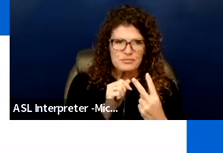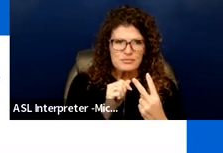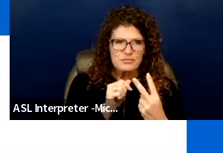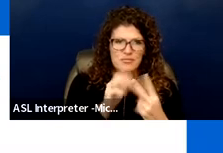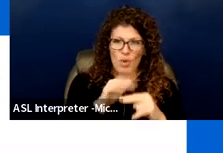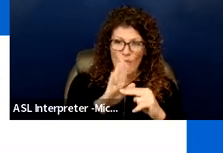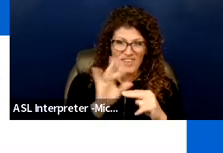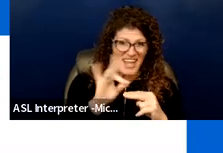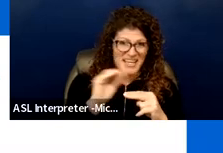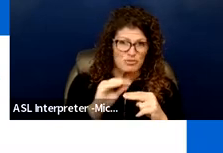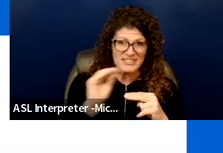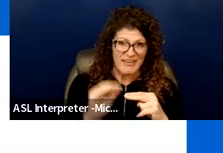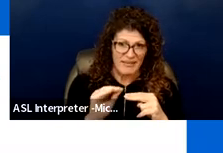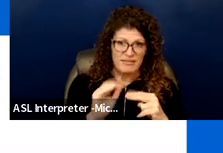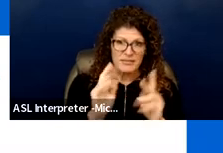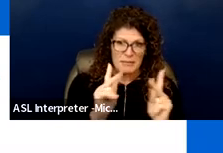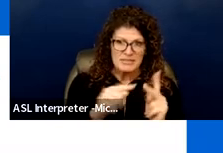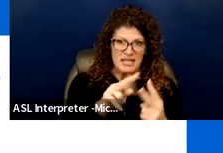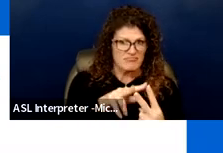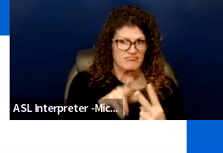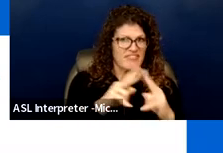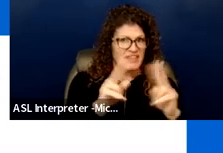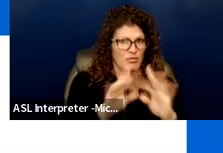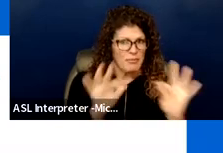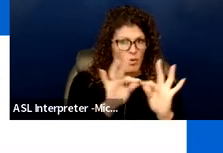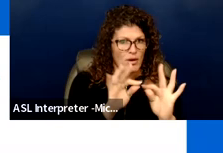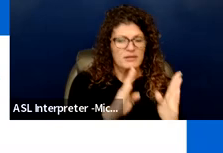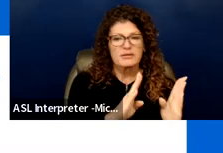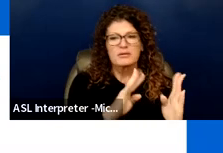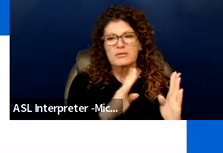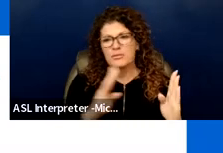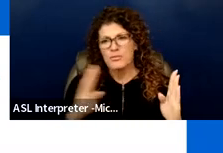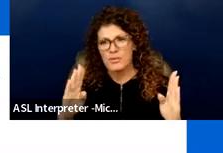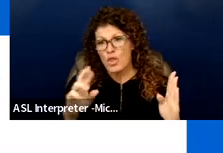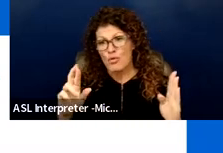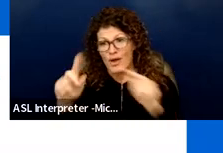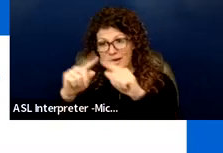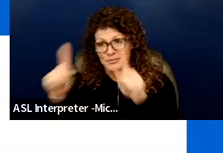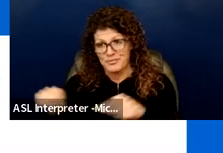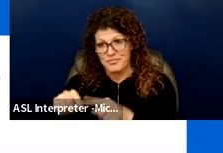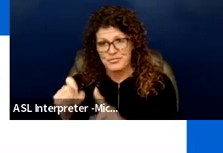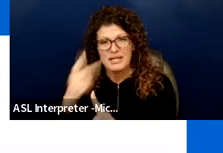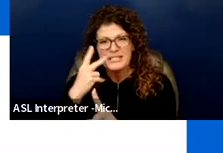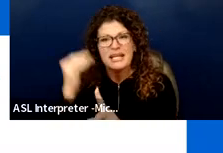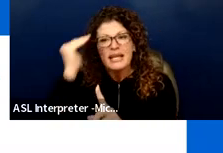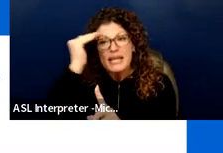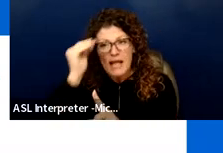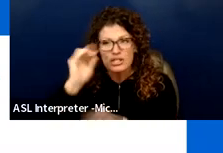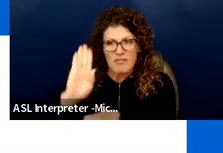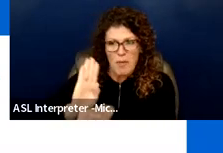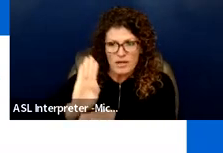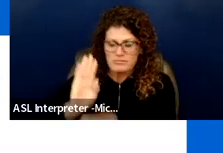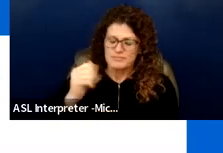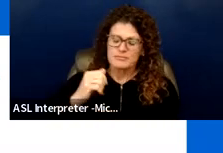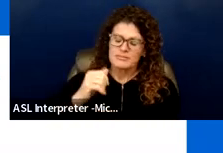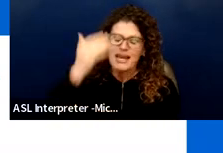more than 80% of respondents indicated these were very important. Whereas on the right side of the slide, you can see that knowledge of the Boston and the BPS